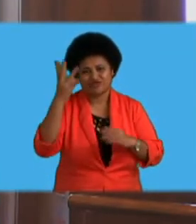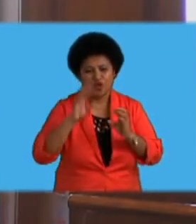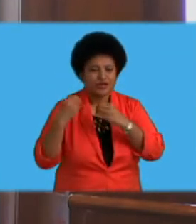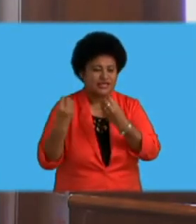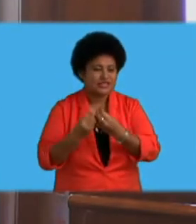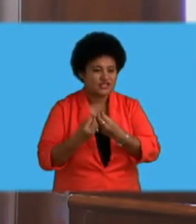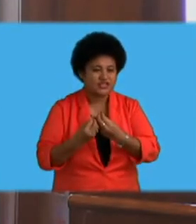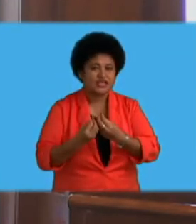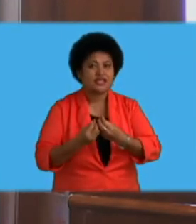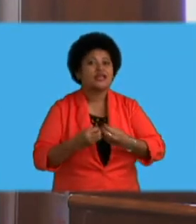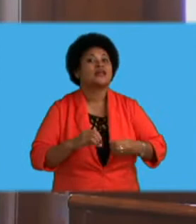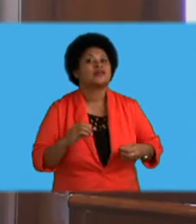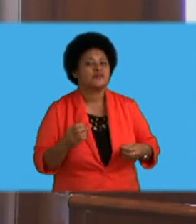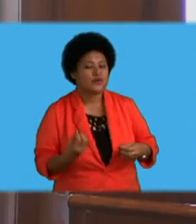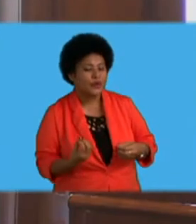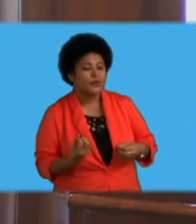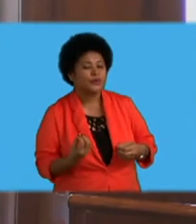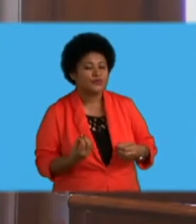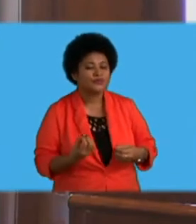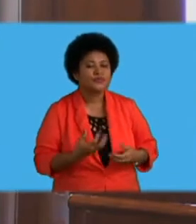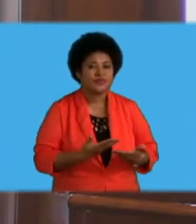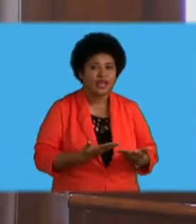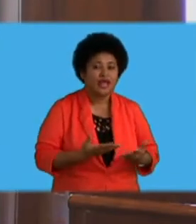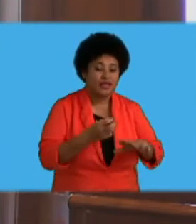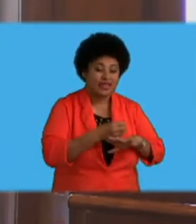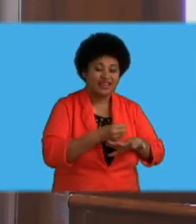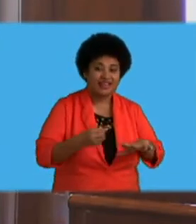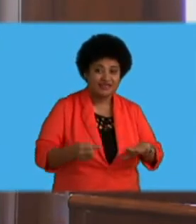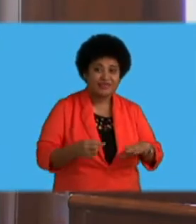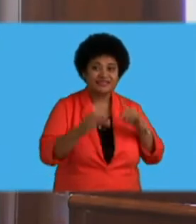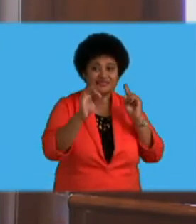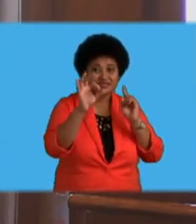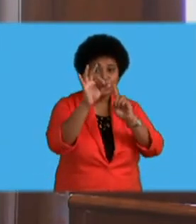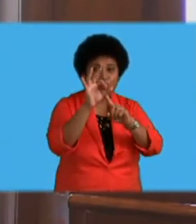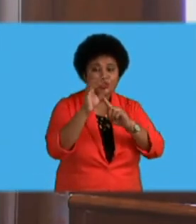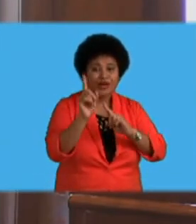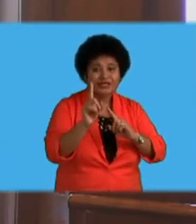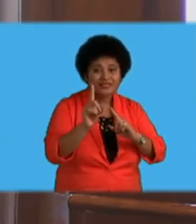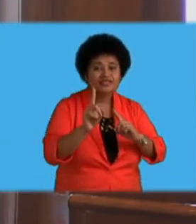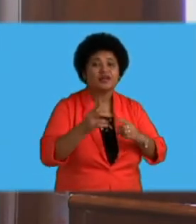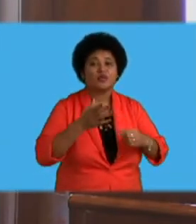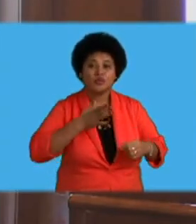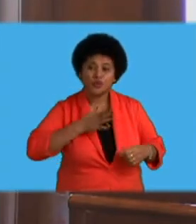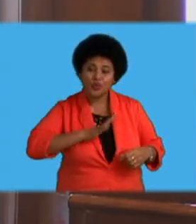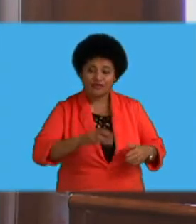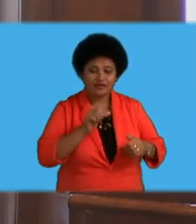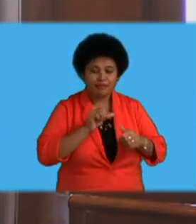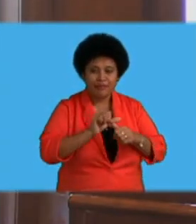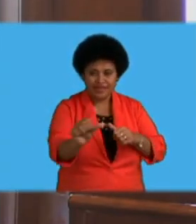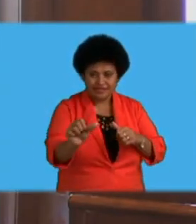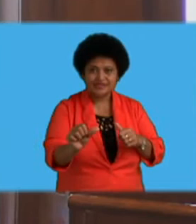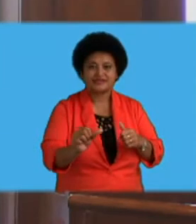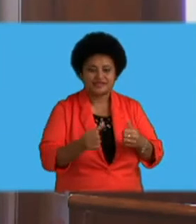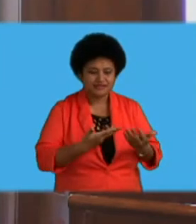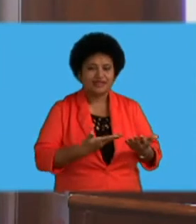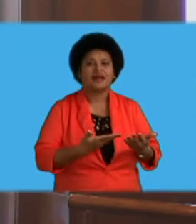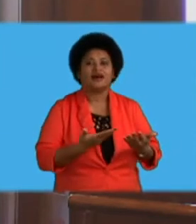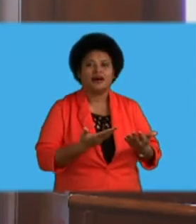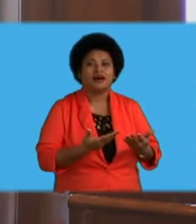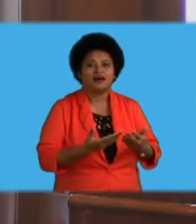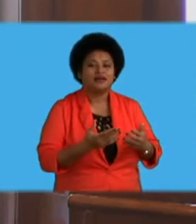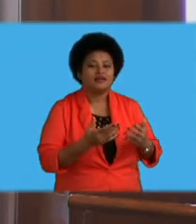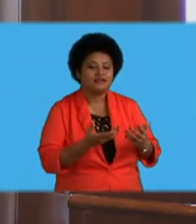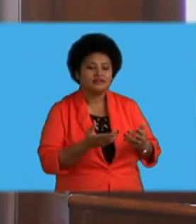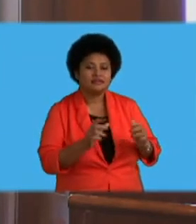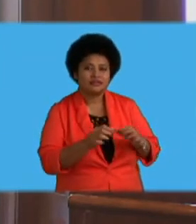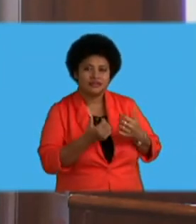Honourable Speaker, Deputy Speaker, the government's ambition and intention are to achieve and secure the best possible deals for all the landowners also